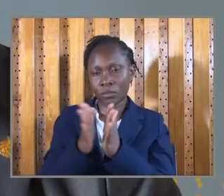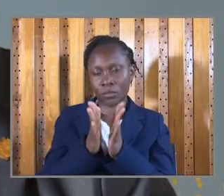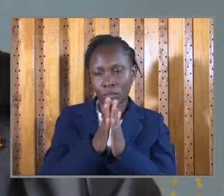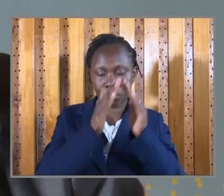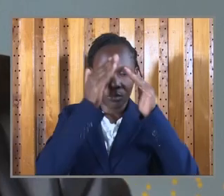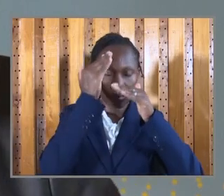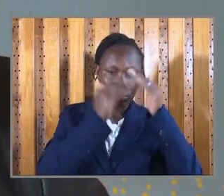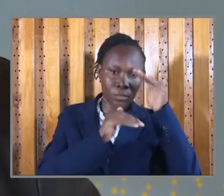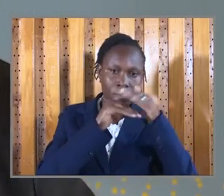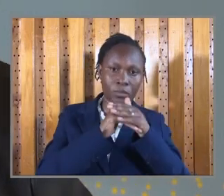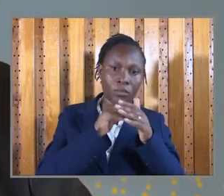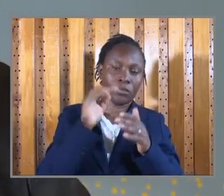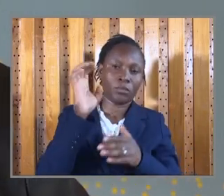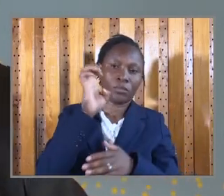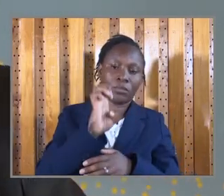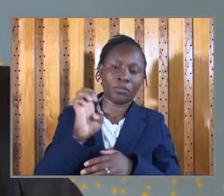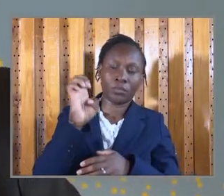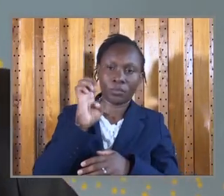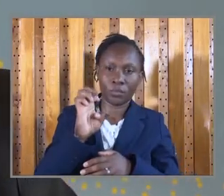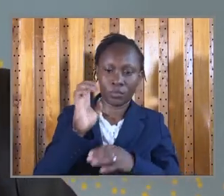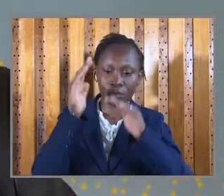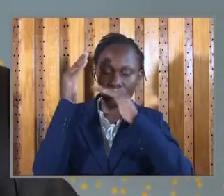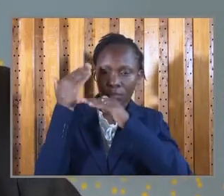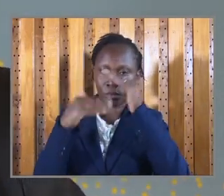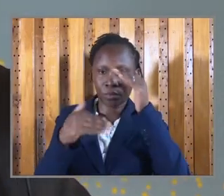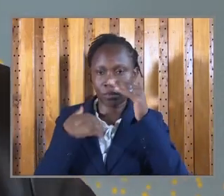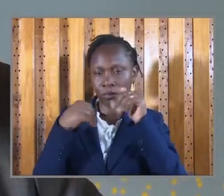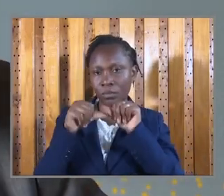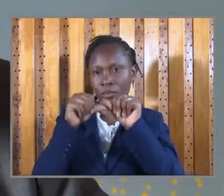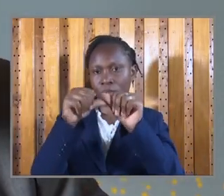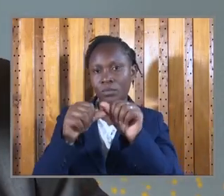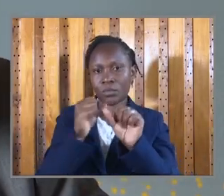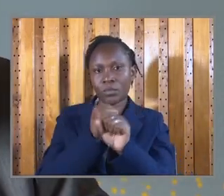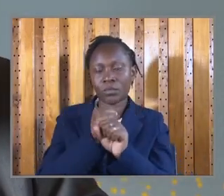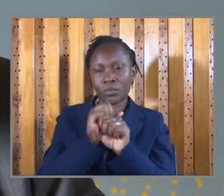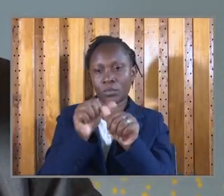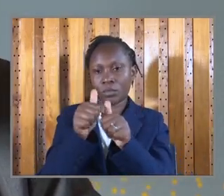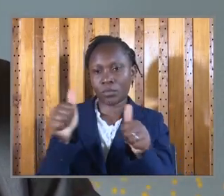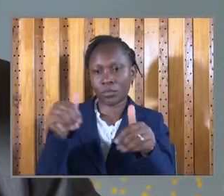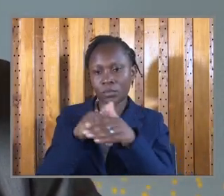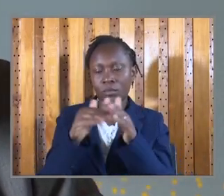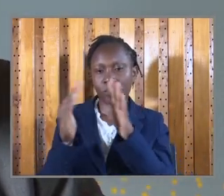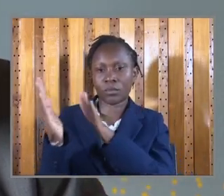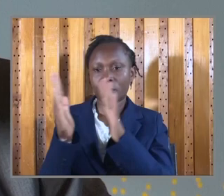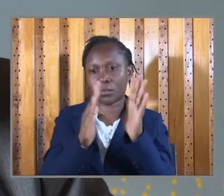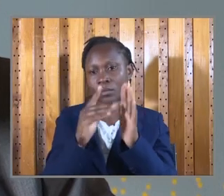The university has continued to play a leading role in climate policy and action.